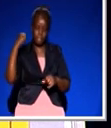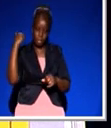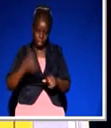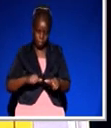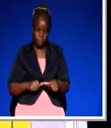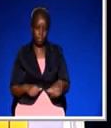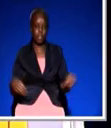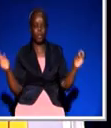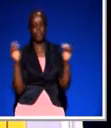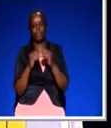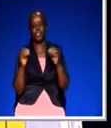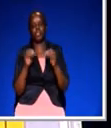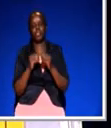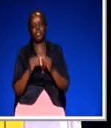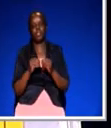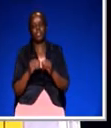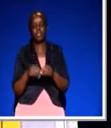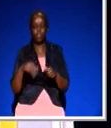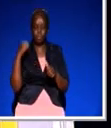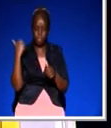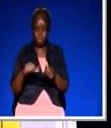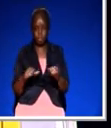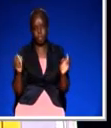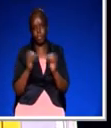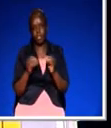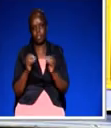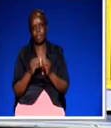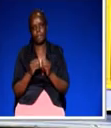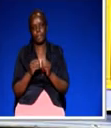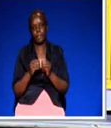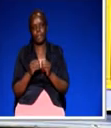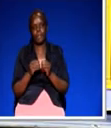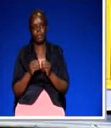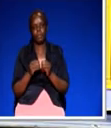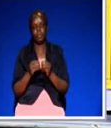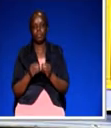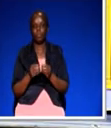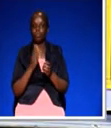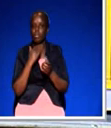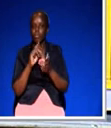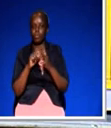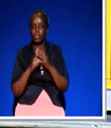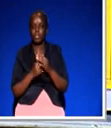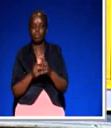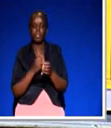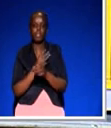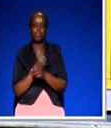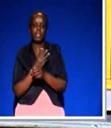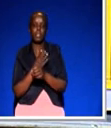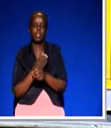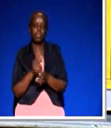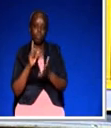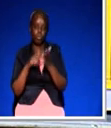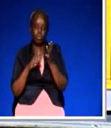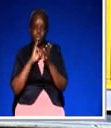meet. Lines that shall never meet. So I will start by explaining